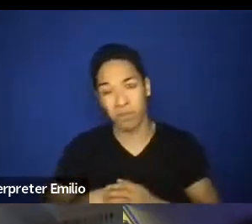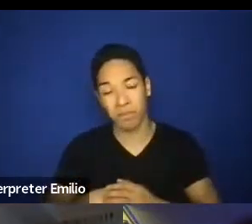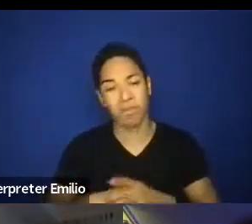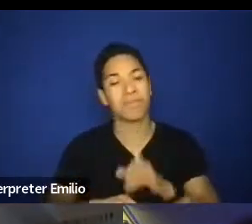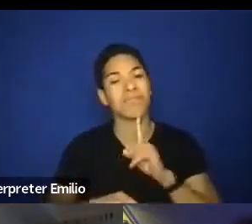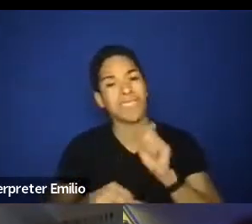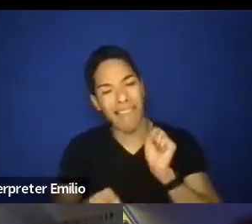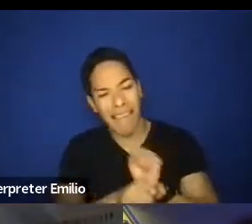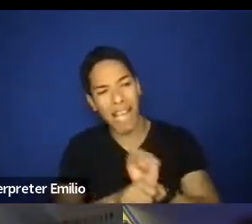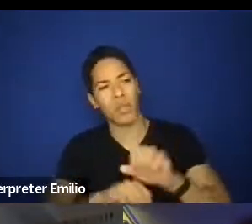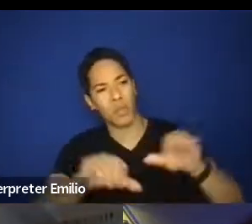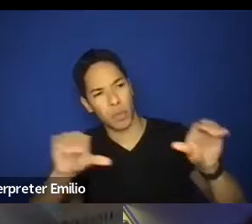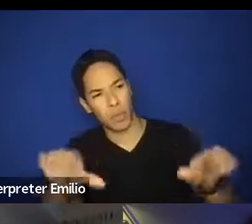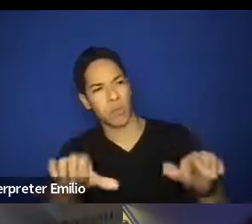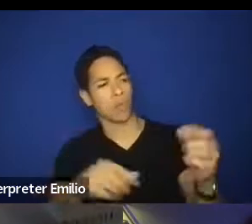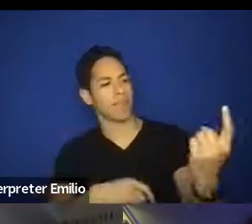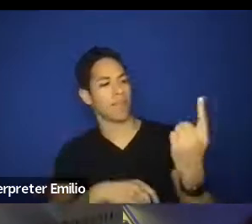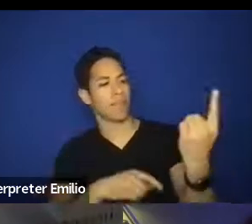do something that's